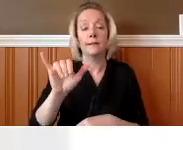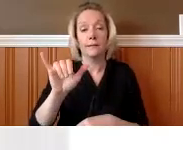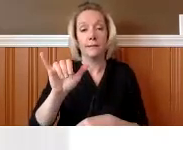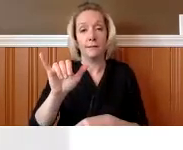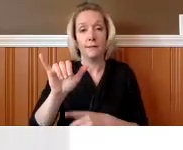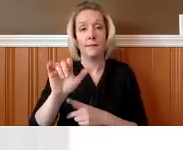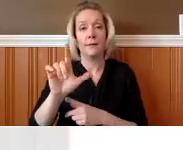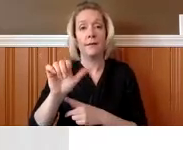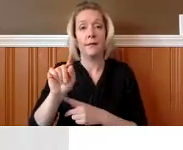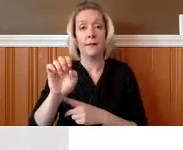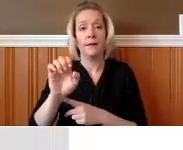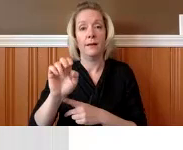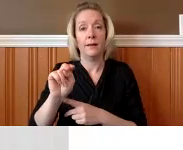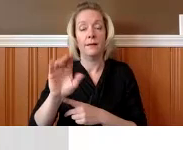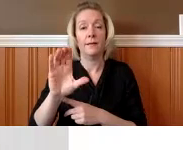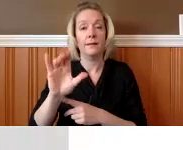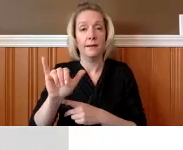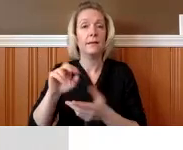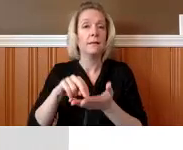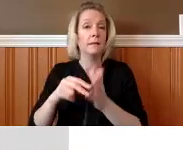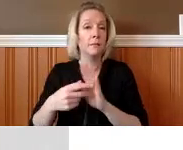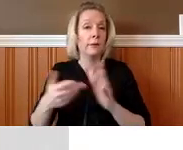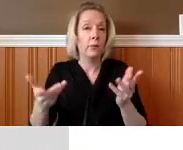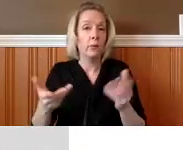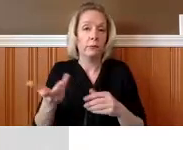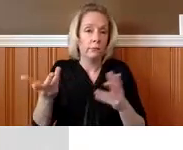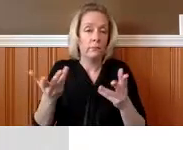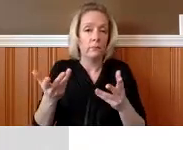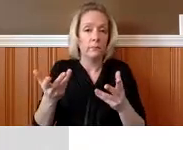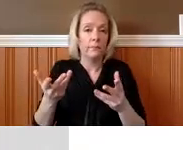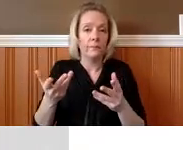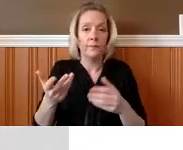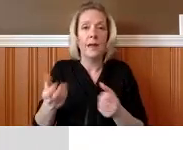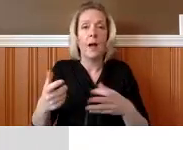And latency is just that. Latency is the time it